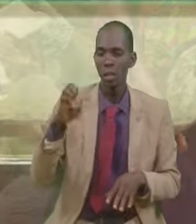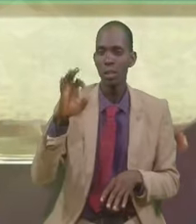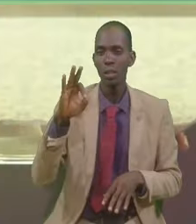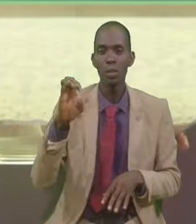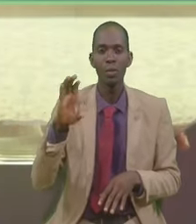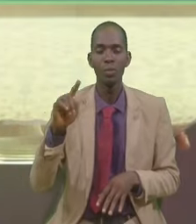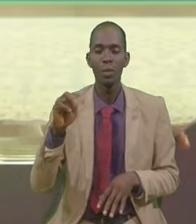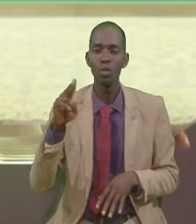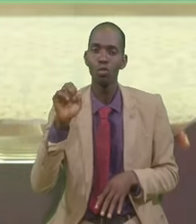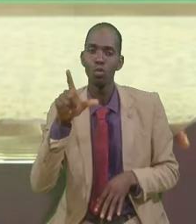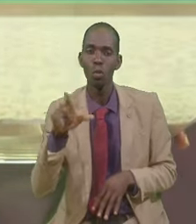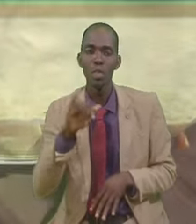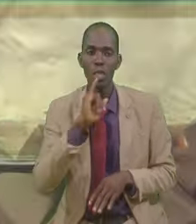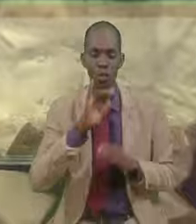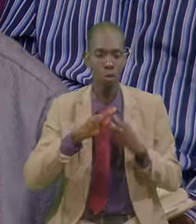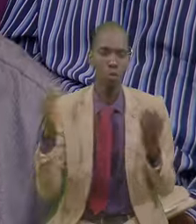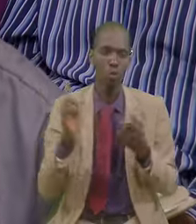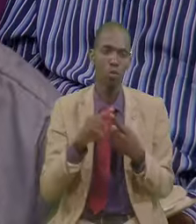me. And tell me,